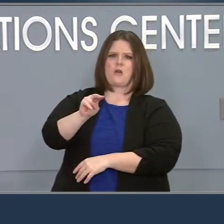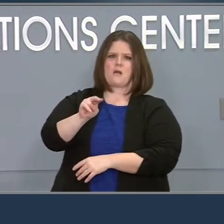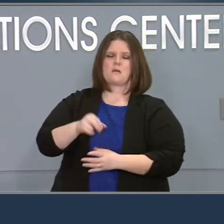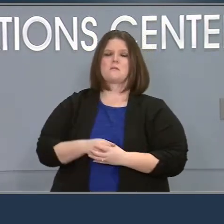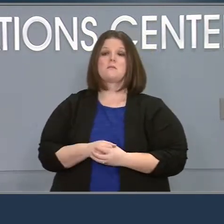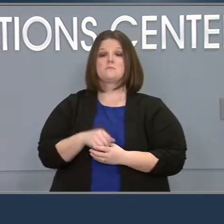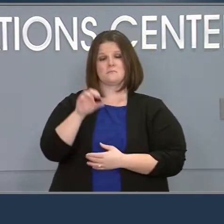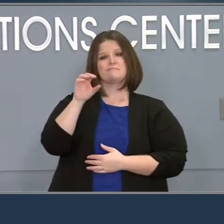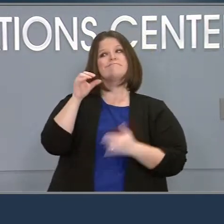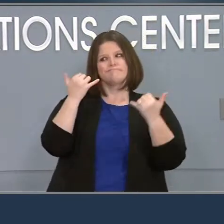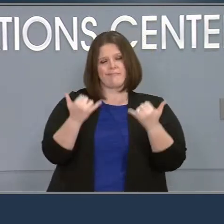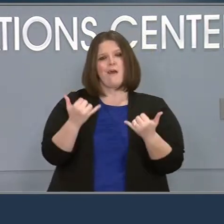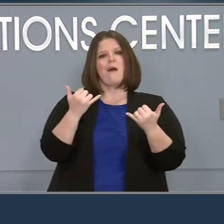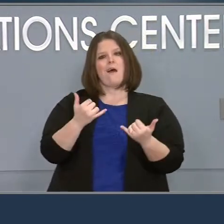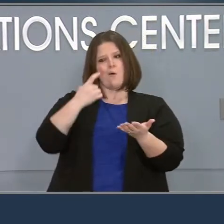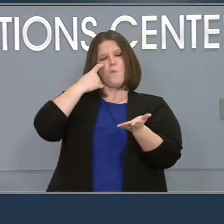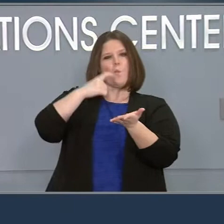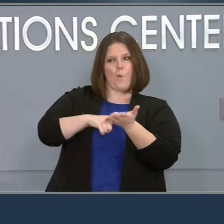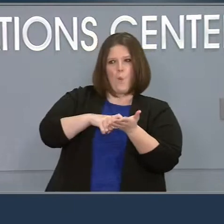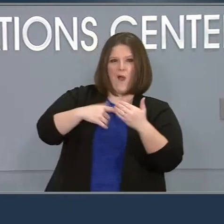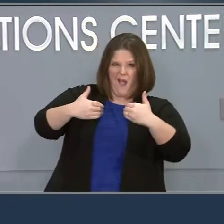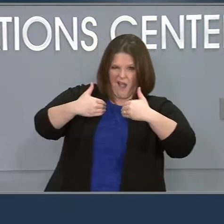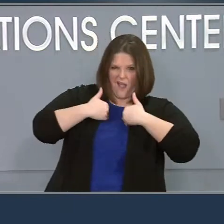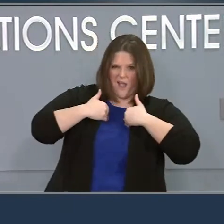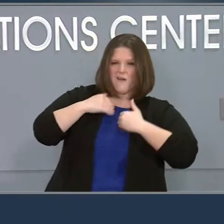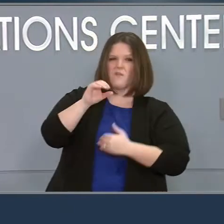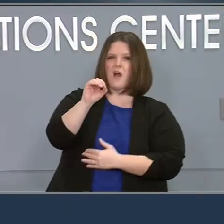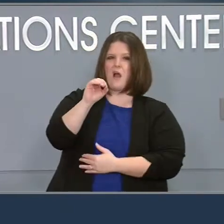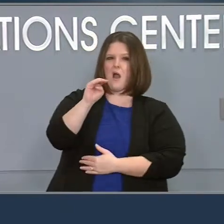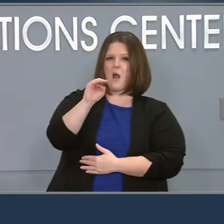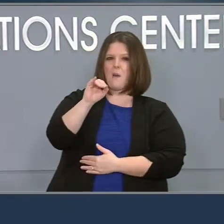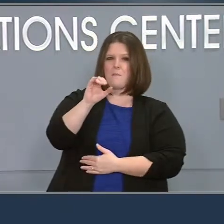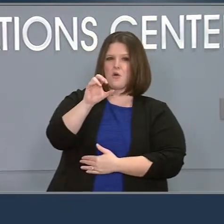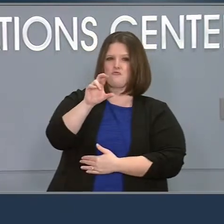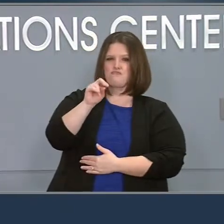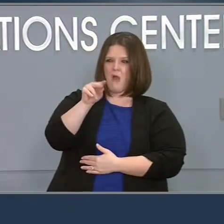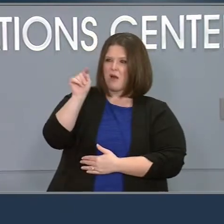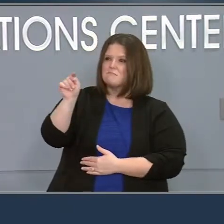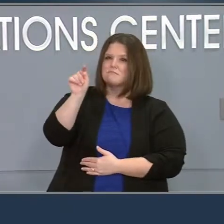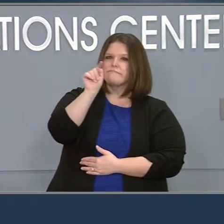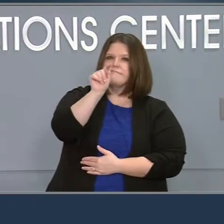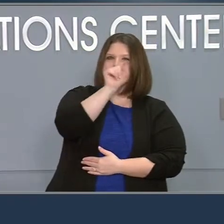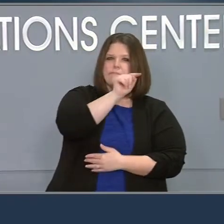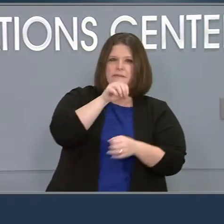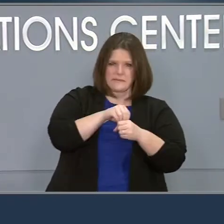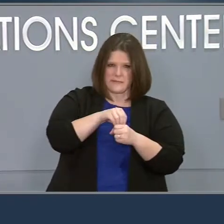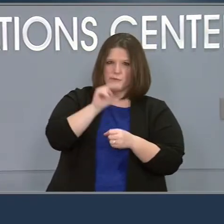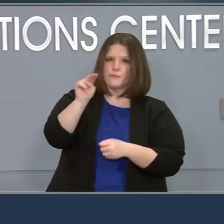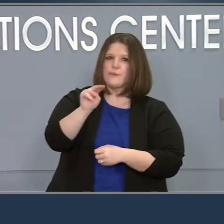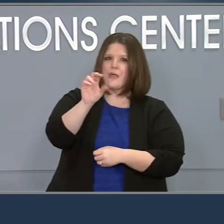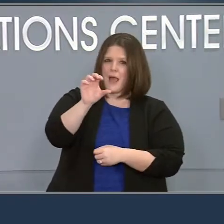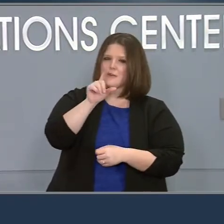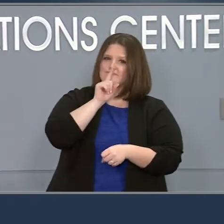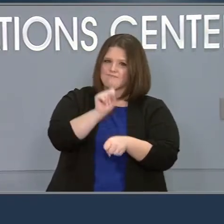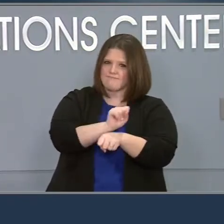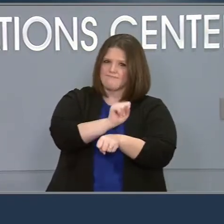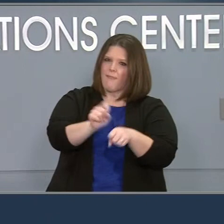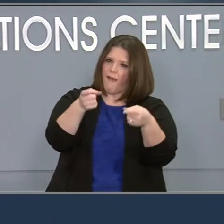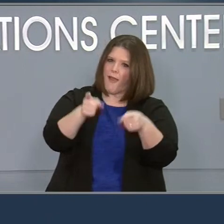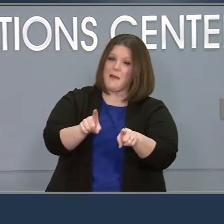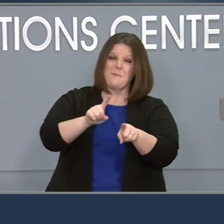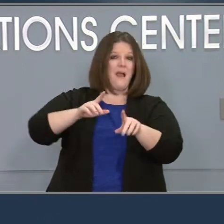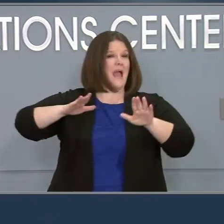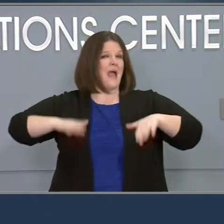identified in our state now, it's not widely circulating yet, so it's still time to get your booster. Our rising trends